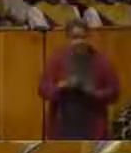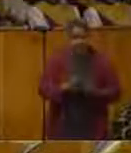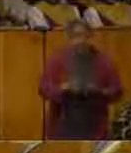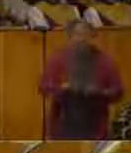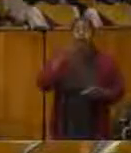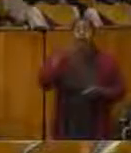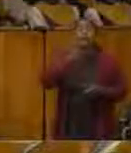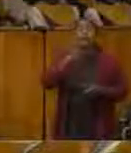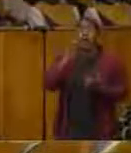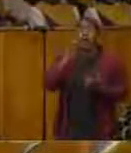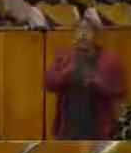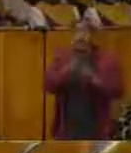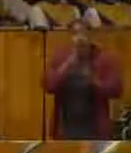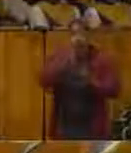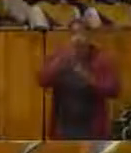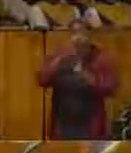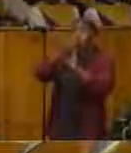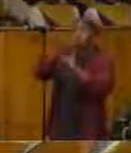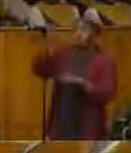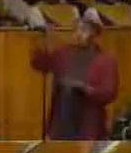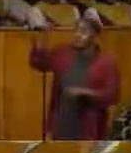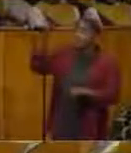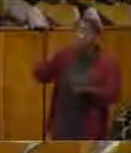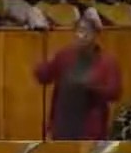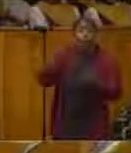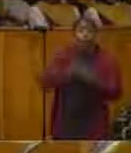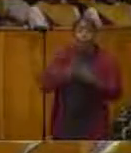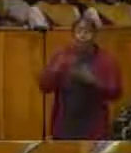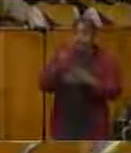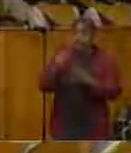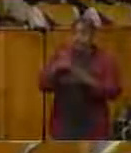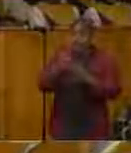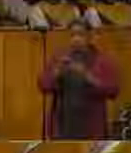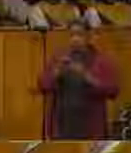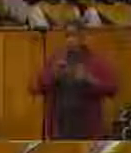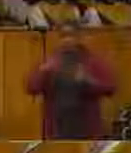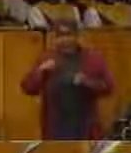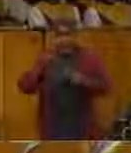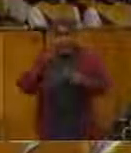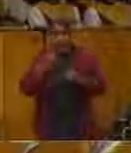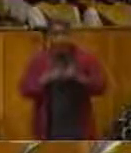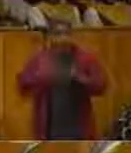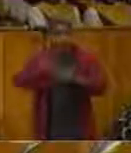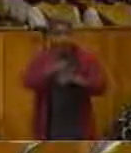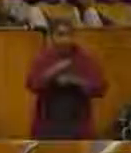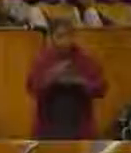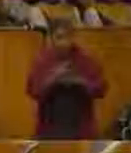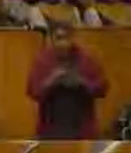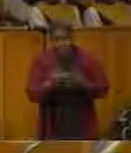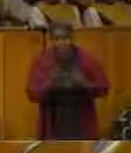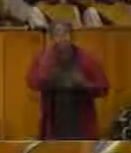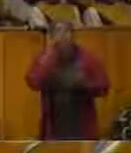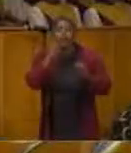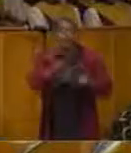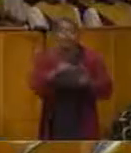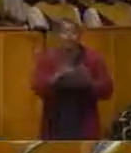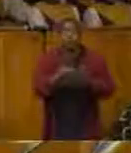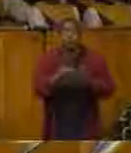God says, I want you to give because it glorifies me and allows me to know you choose me over anything. Because if you can choose God over